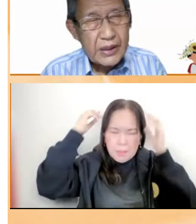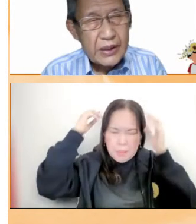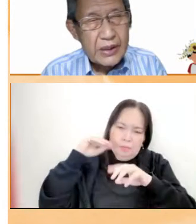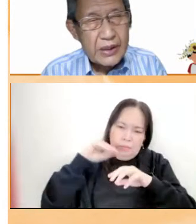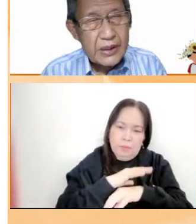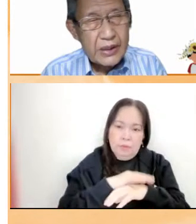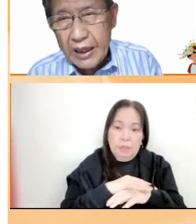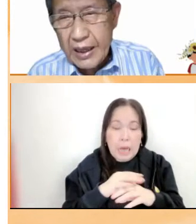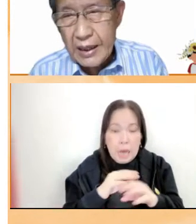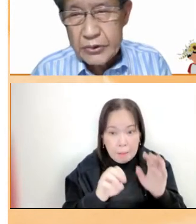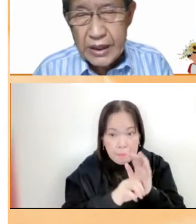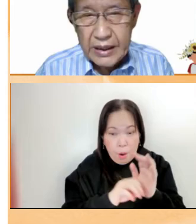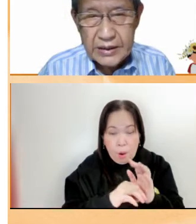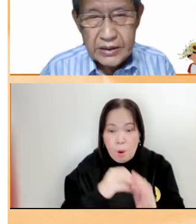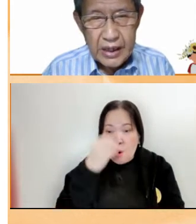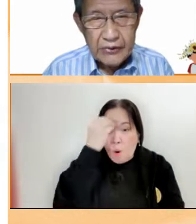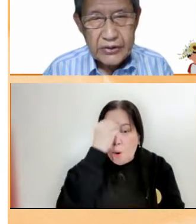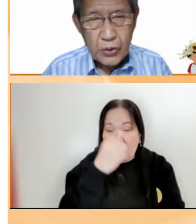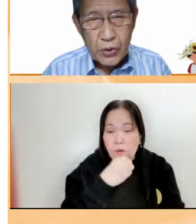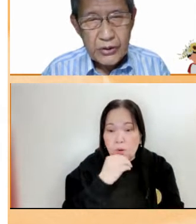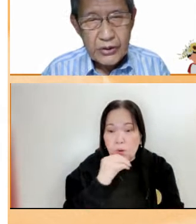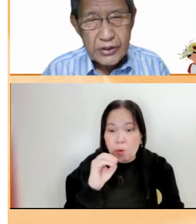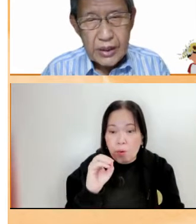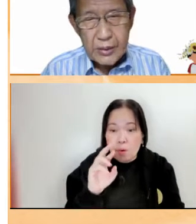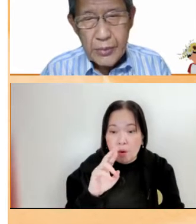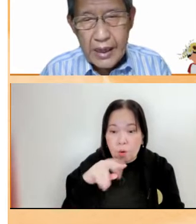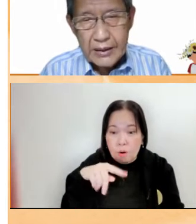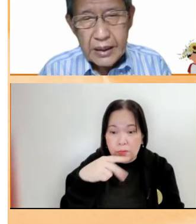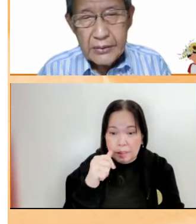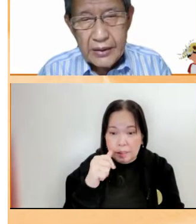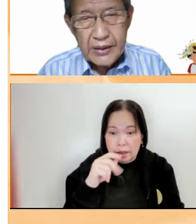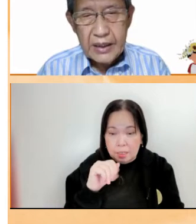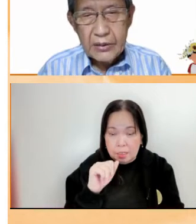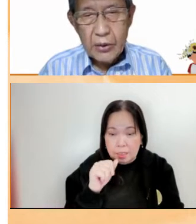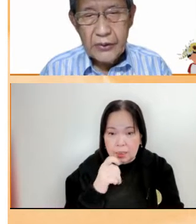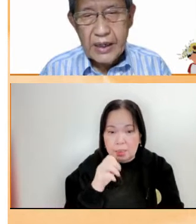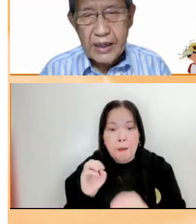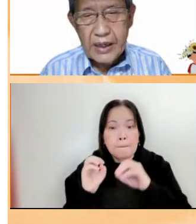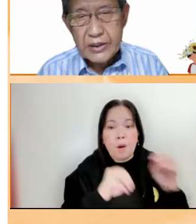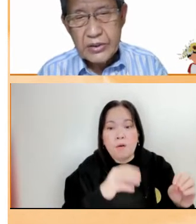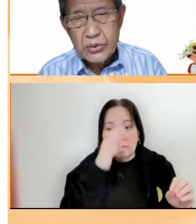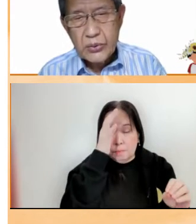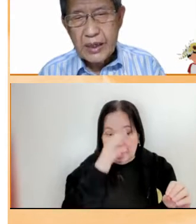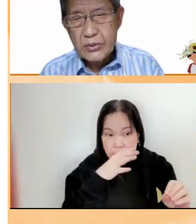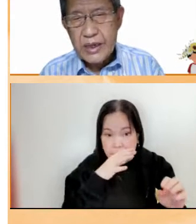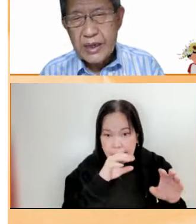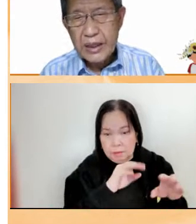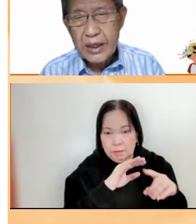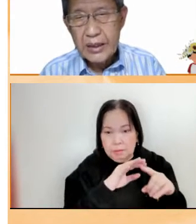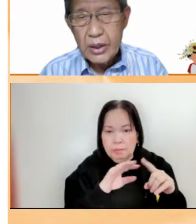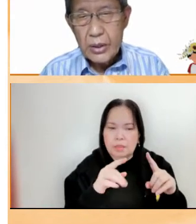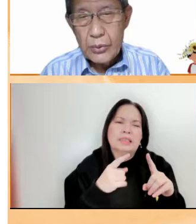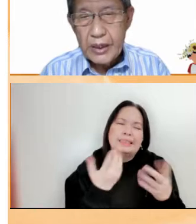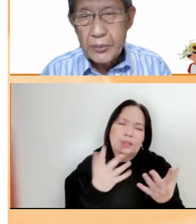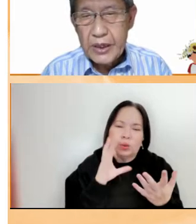Orphanage is sometimes a necessary choice, but rearing in an orphanage is usually